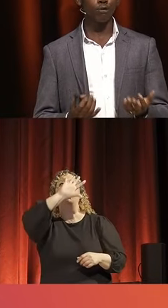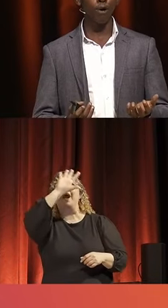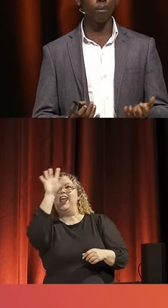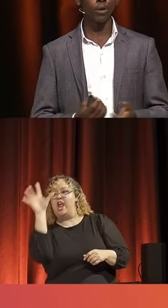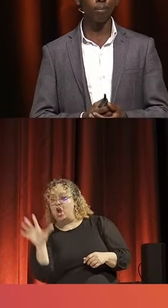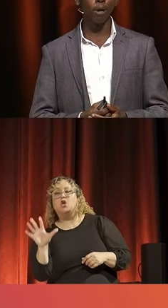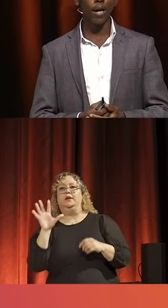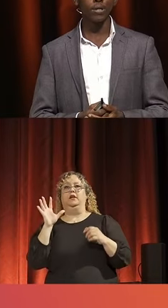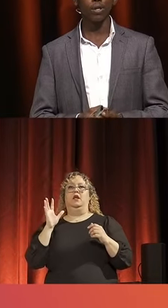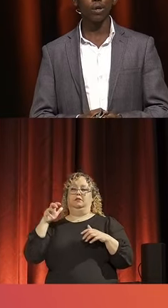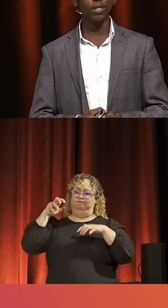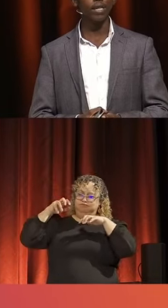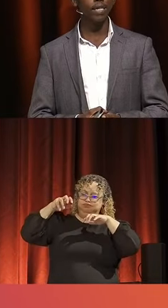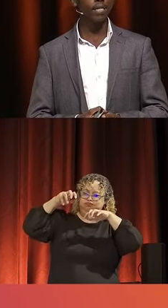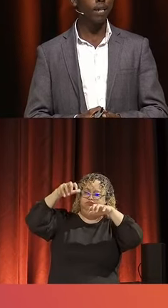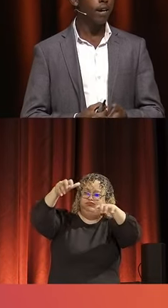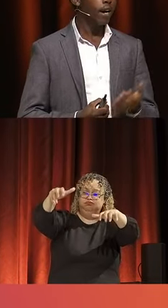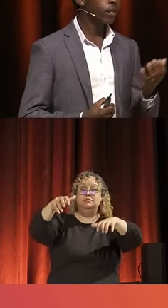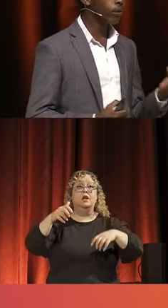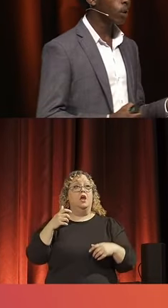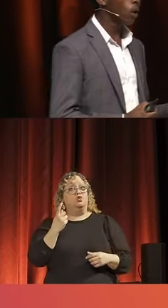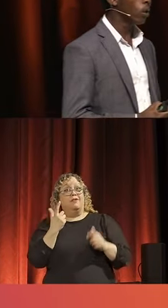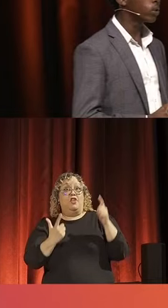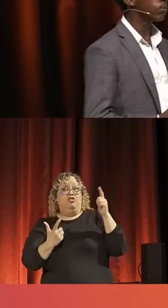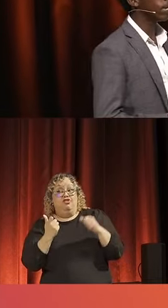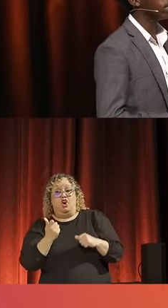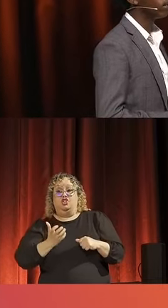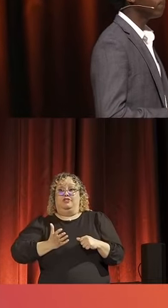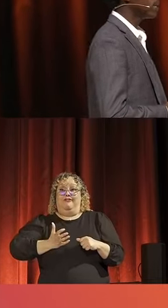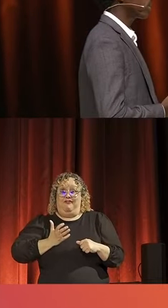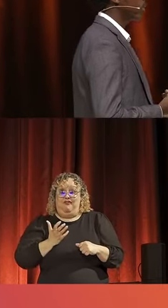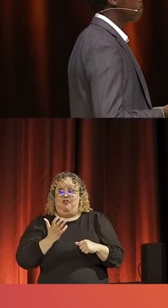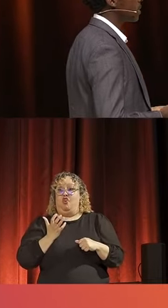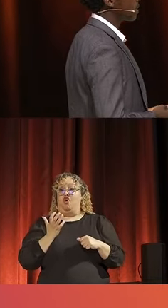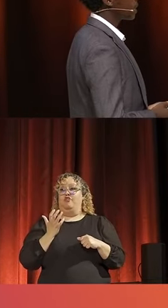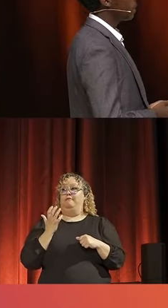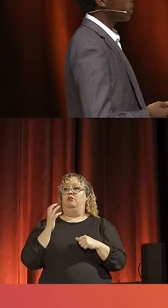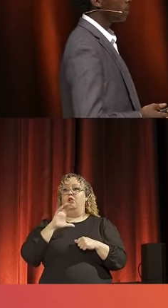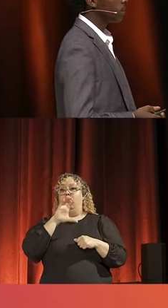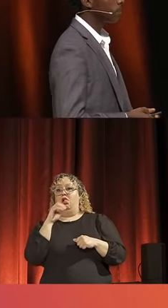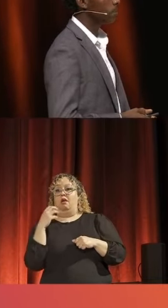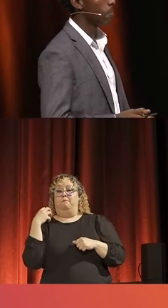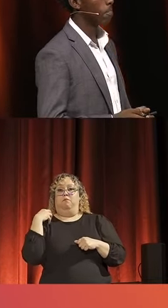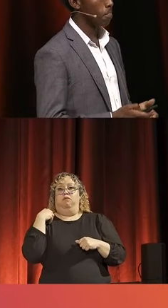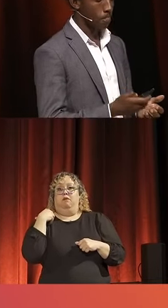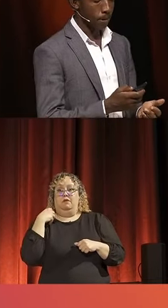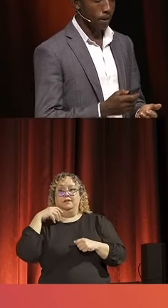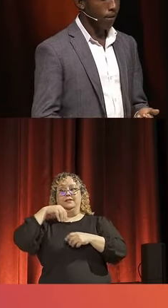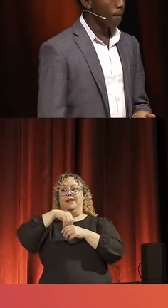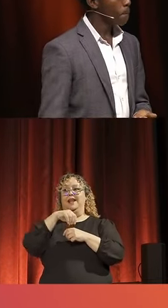largest informal employers on the continent, and they're a cog to many personal and business activities.